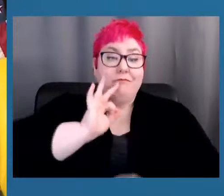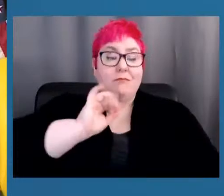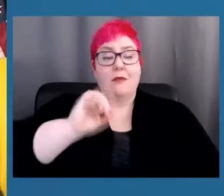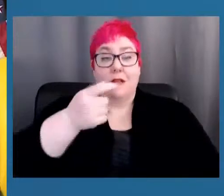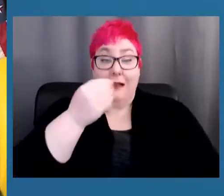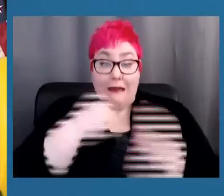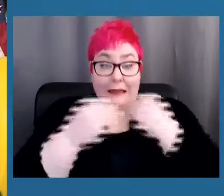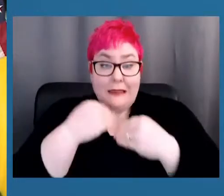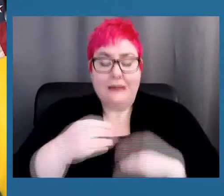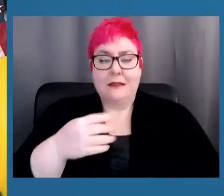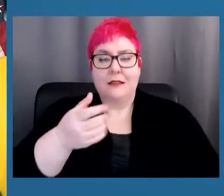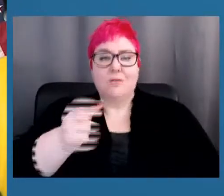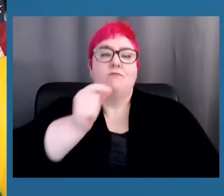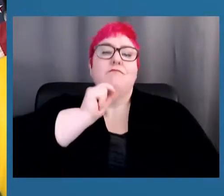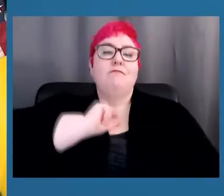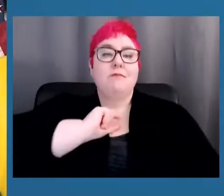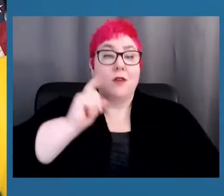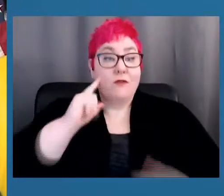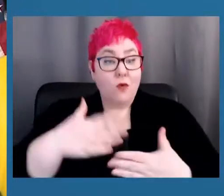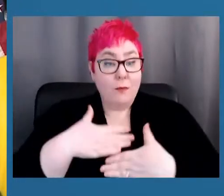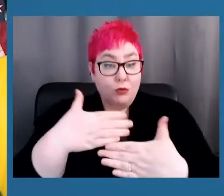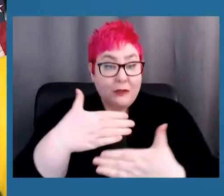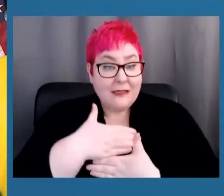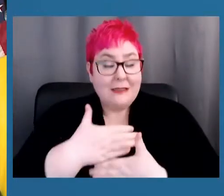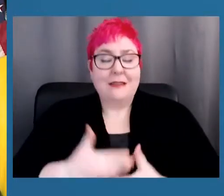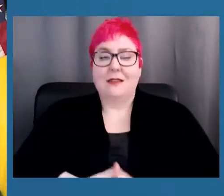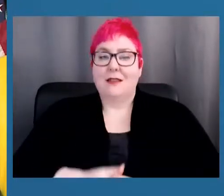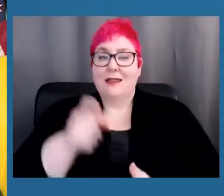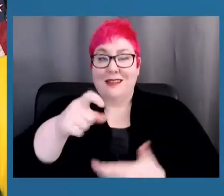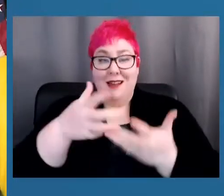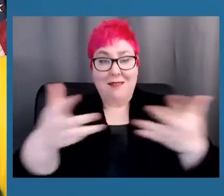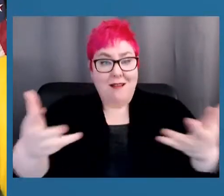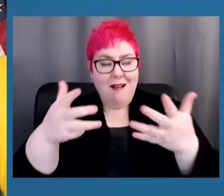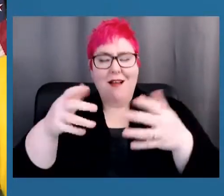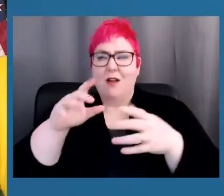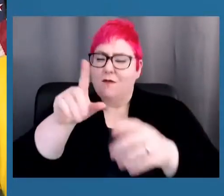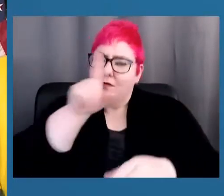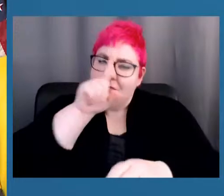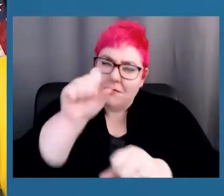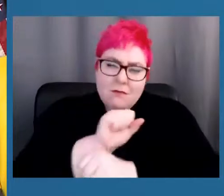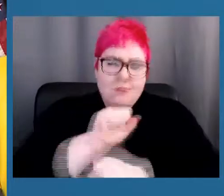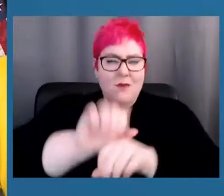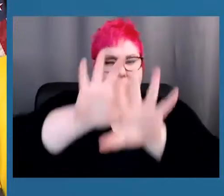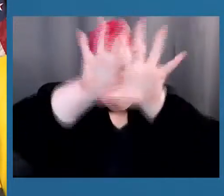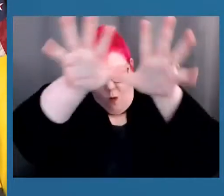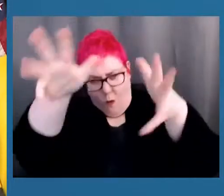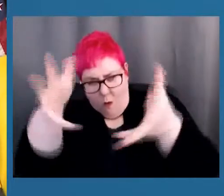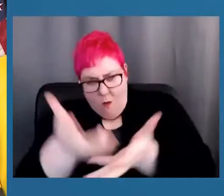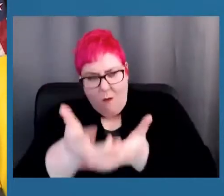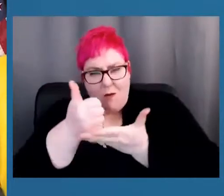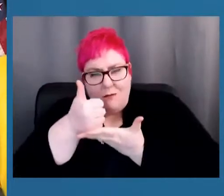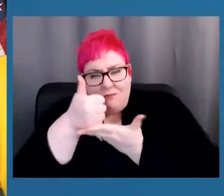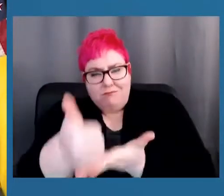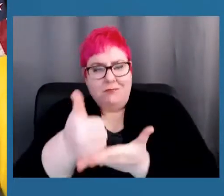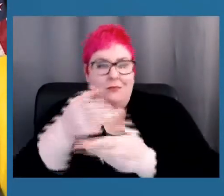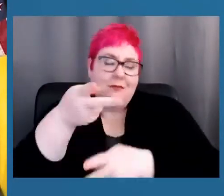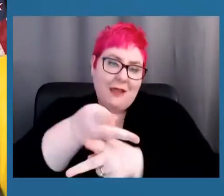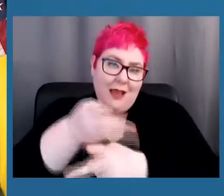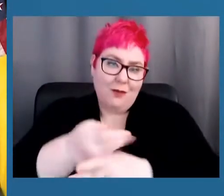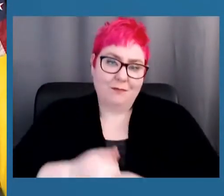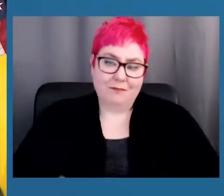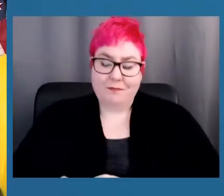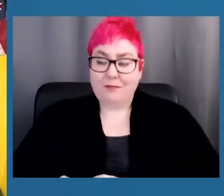need a lot of rehabilitative care, true holistic care. That's what St. Mary's is providing to all these kids. Our